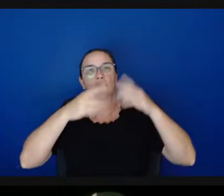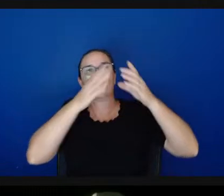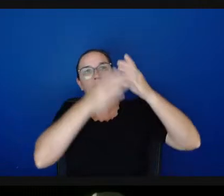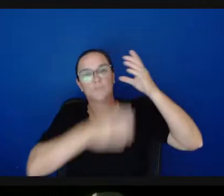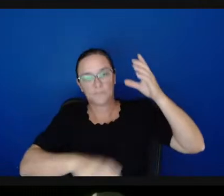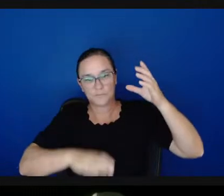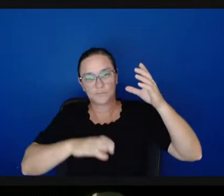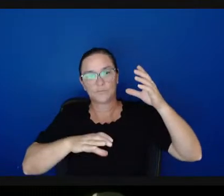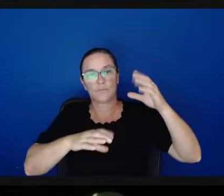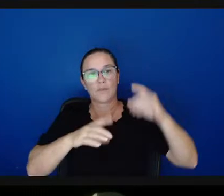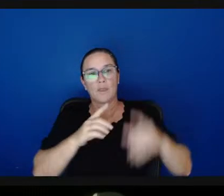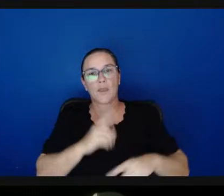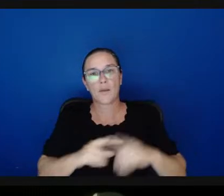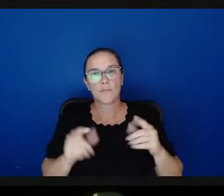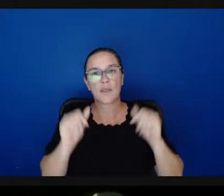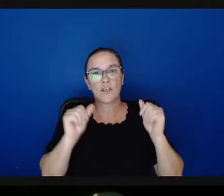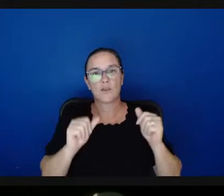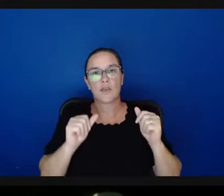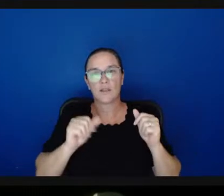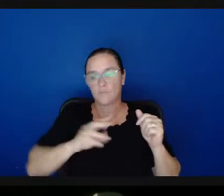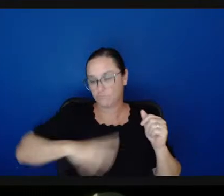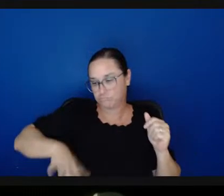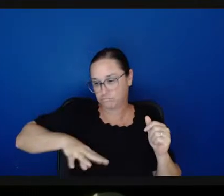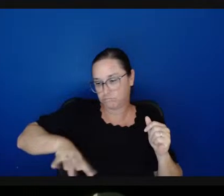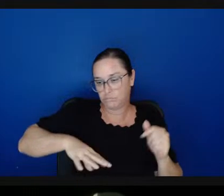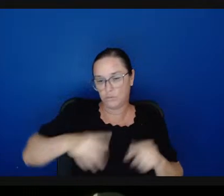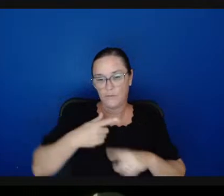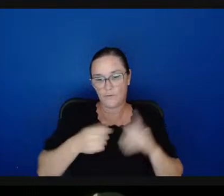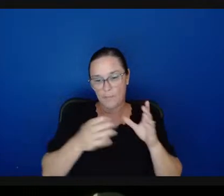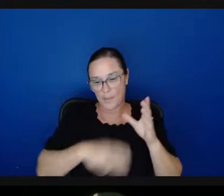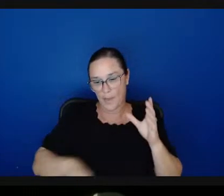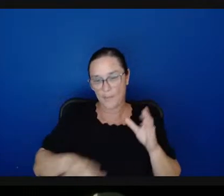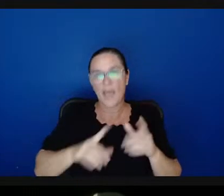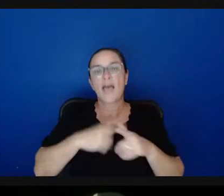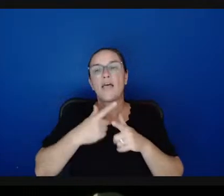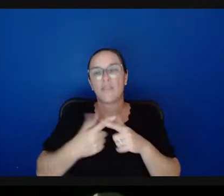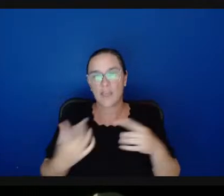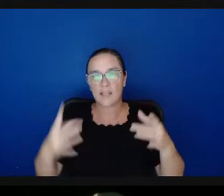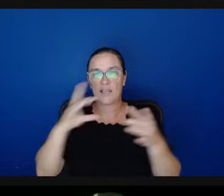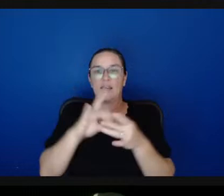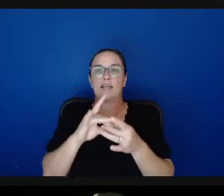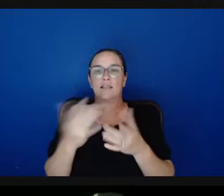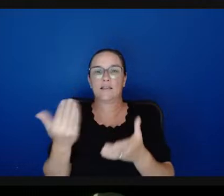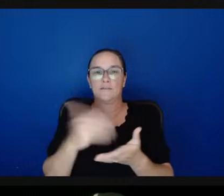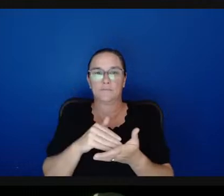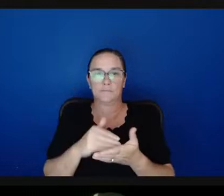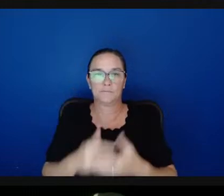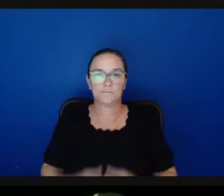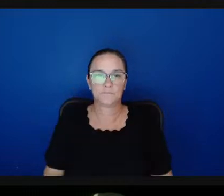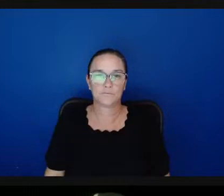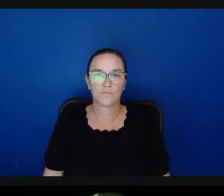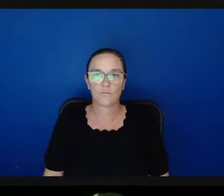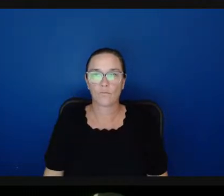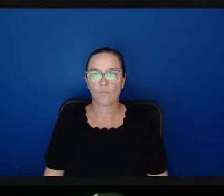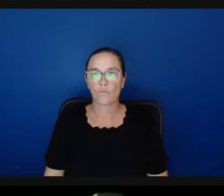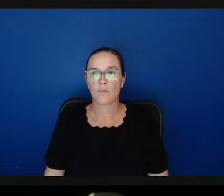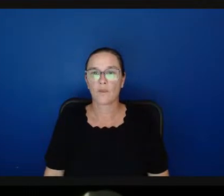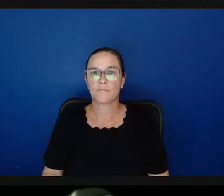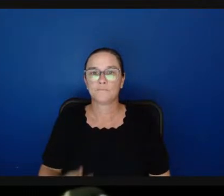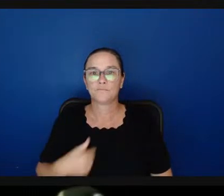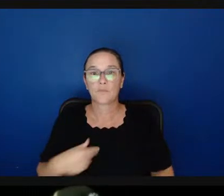off, flush it out of the downpipe, and then they're telling you to reconnect the downpipe again. Now, I've also heard